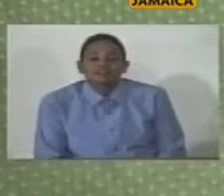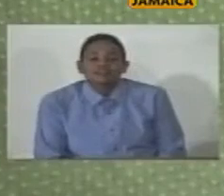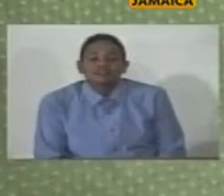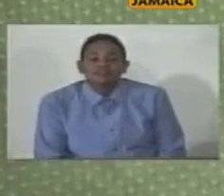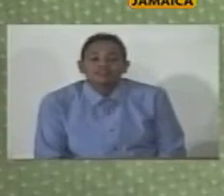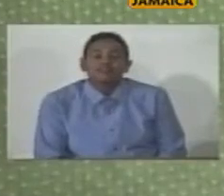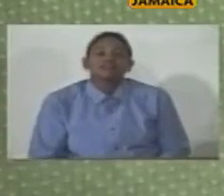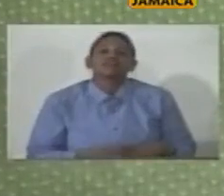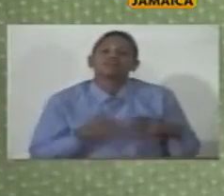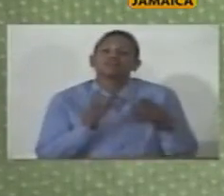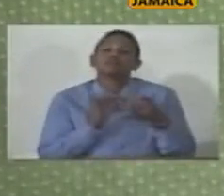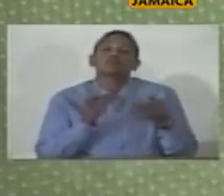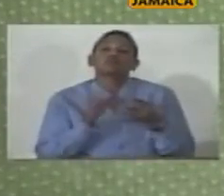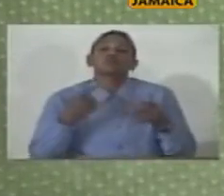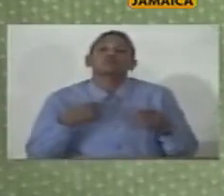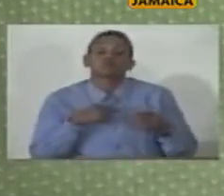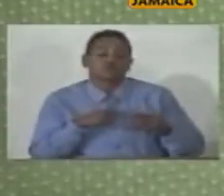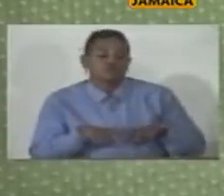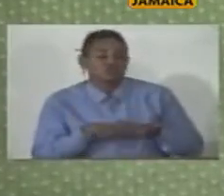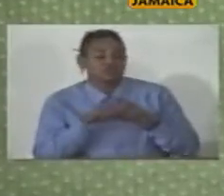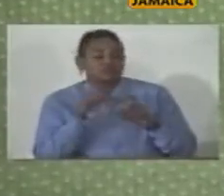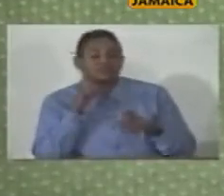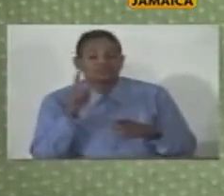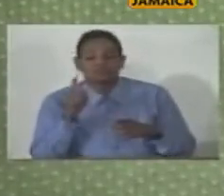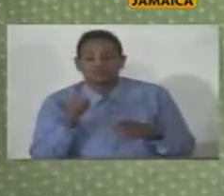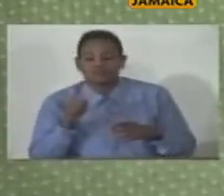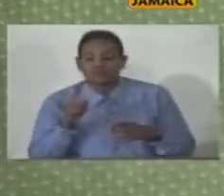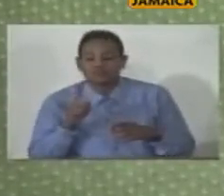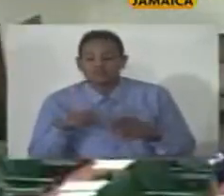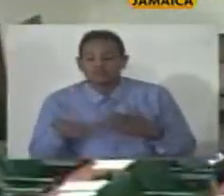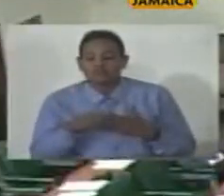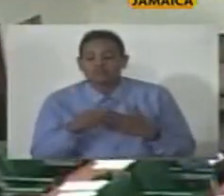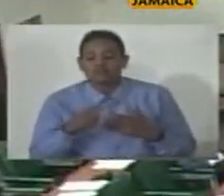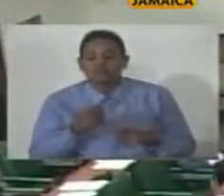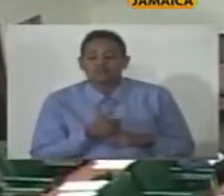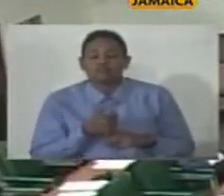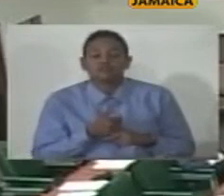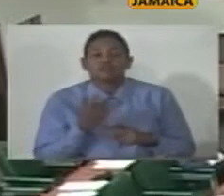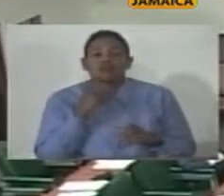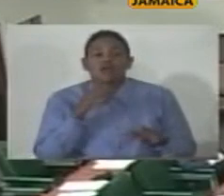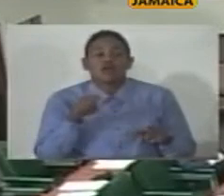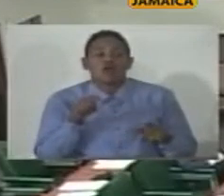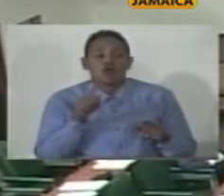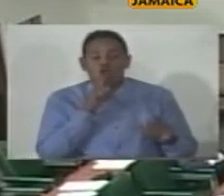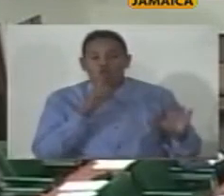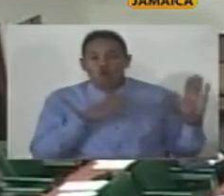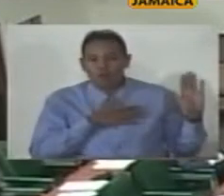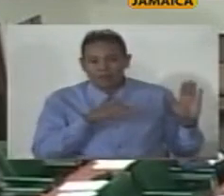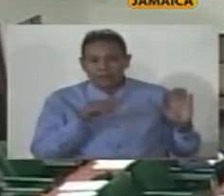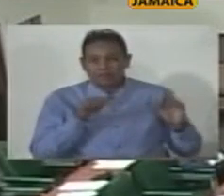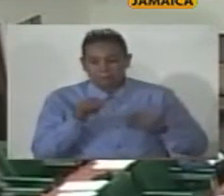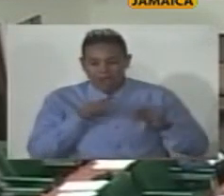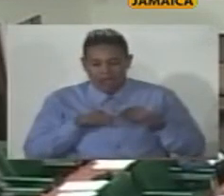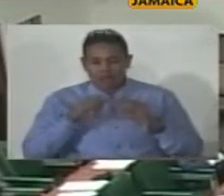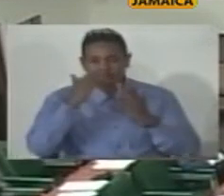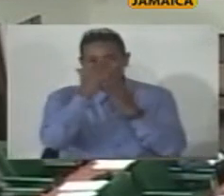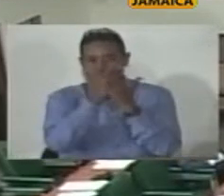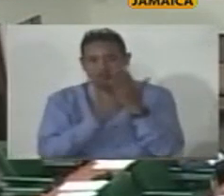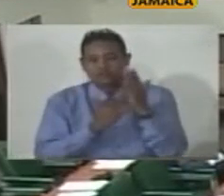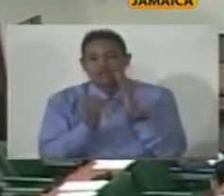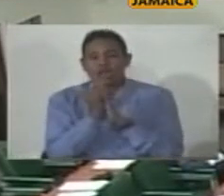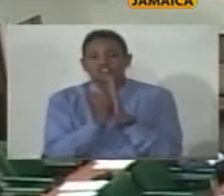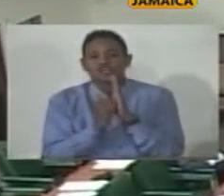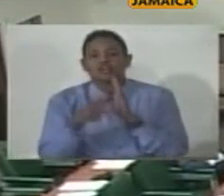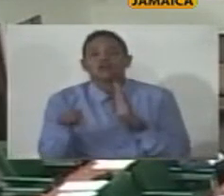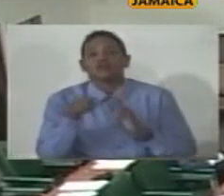that we were for next week, and we recommit to the sitting. Those